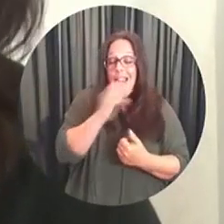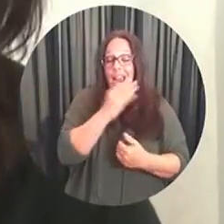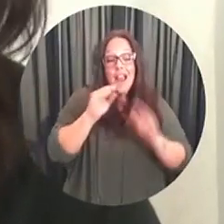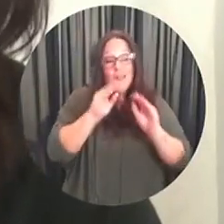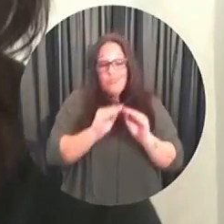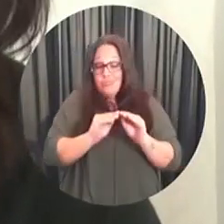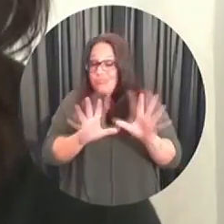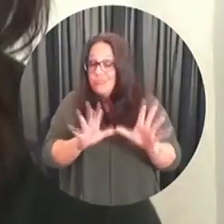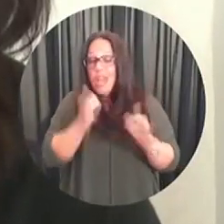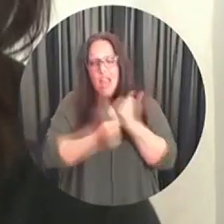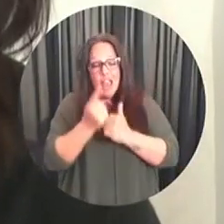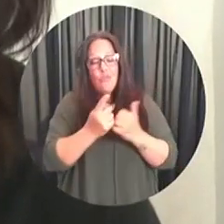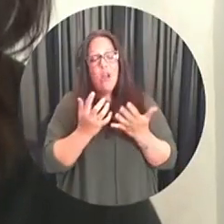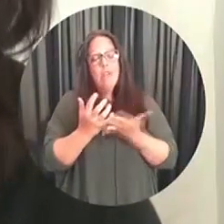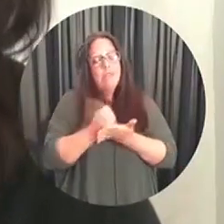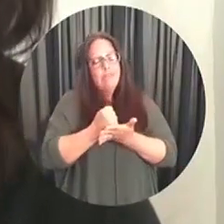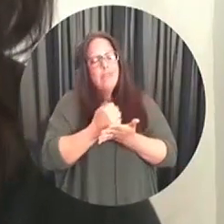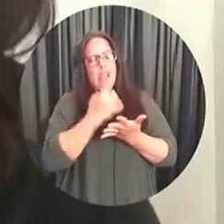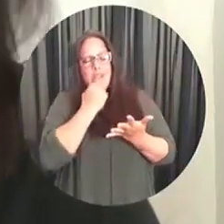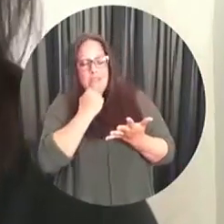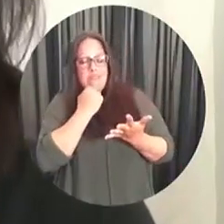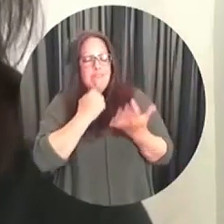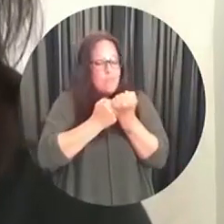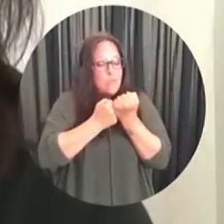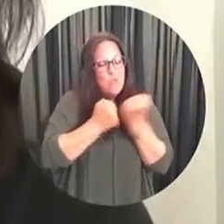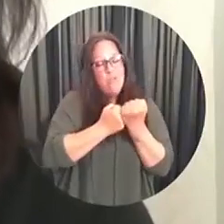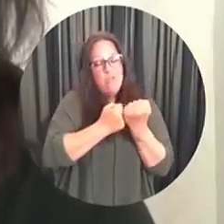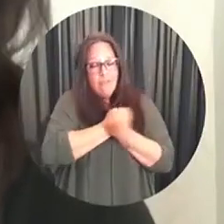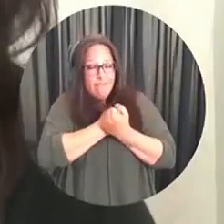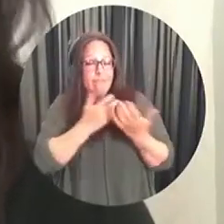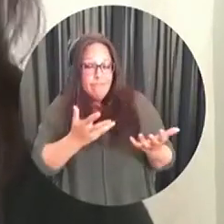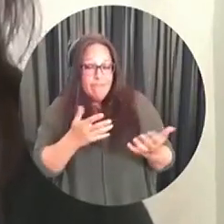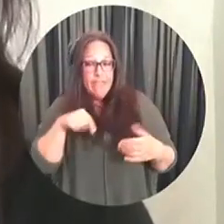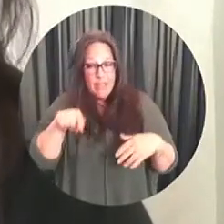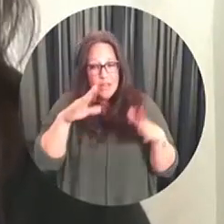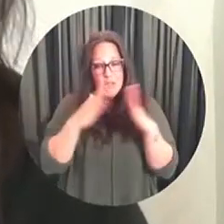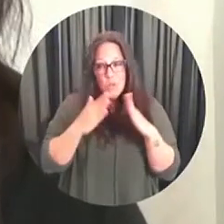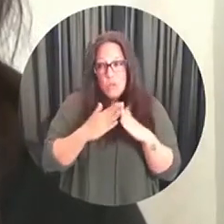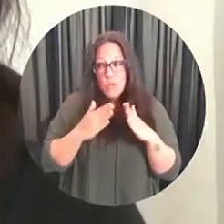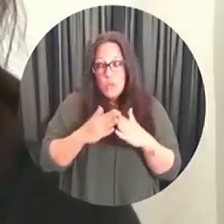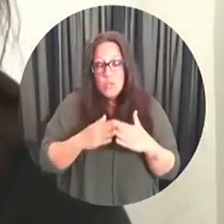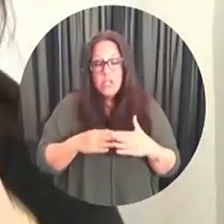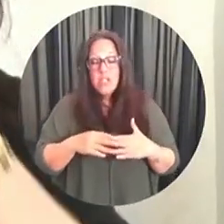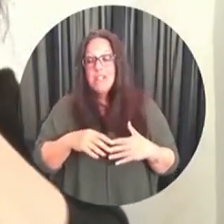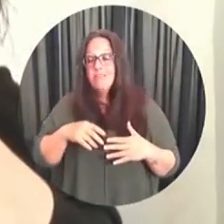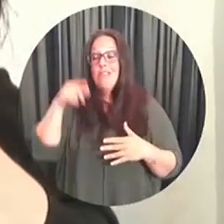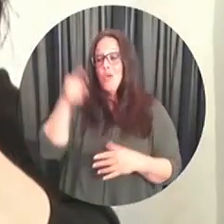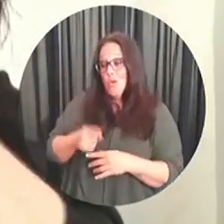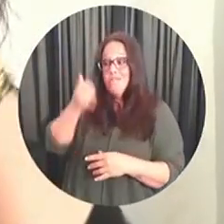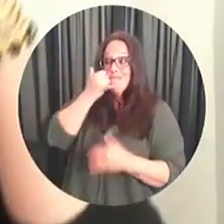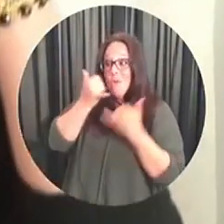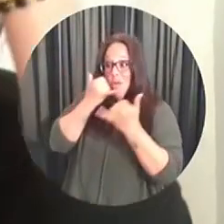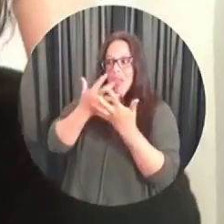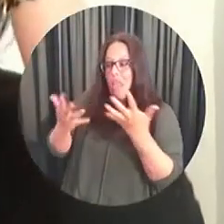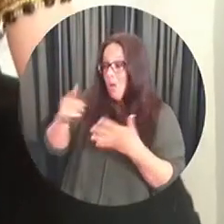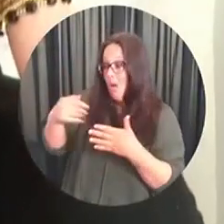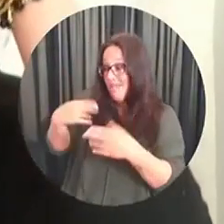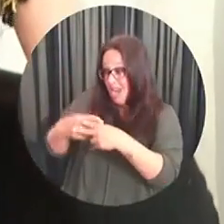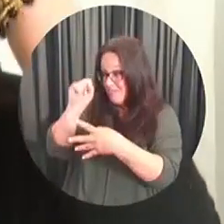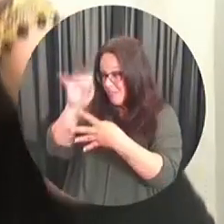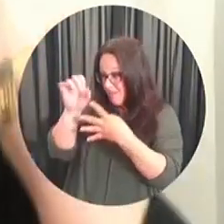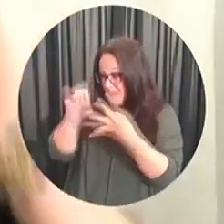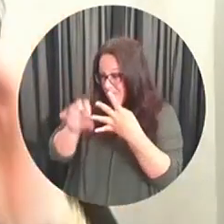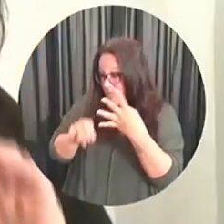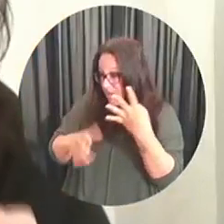gets the love and support they need in our community. Absolutely. And so I know you have some names because you have been on the phone a lot. So feel free to share with us who, you know, give them a shout